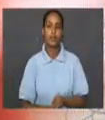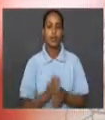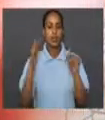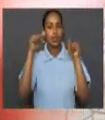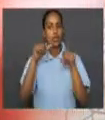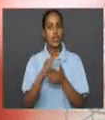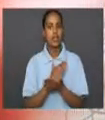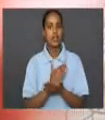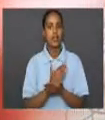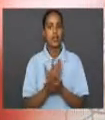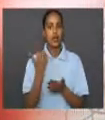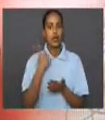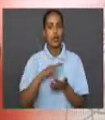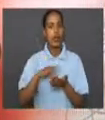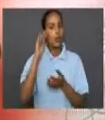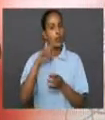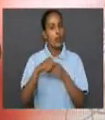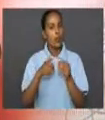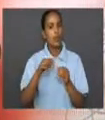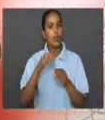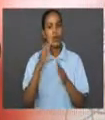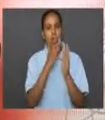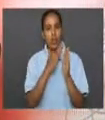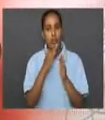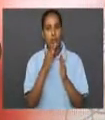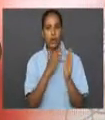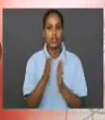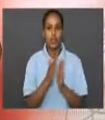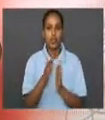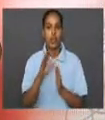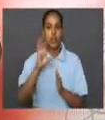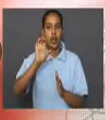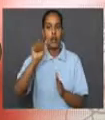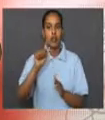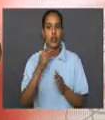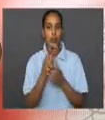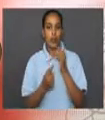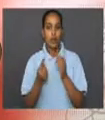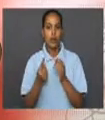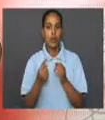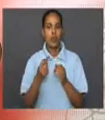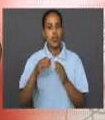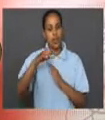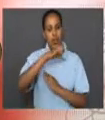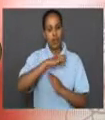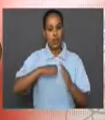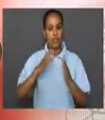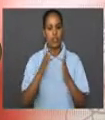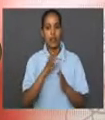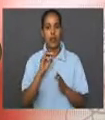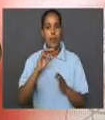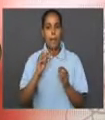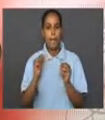In today's lesson, we learned about the production of calcium, both by the electrolysis